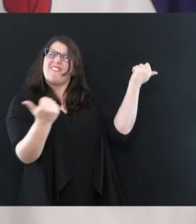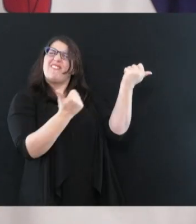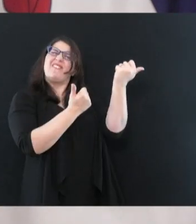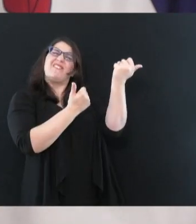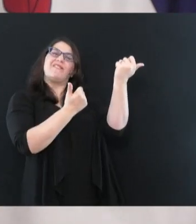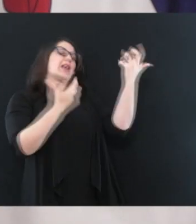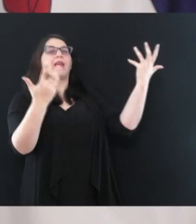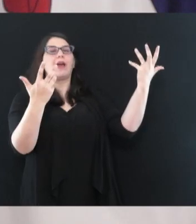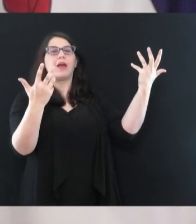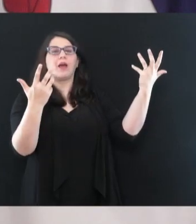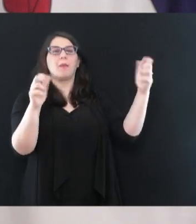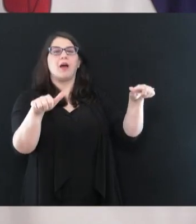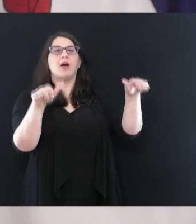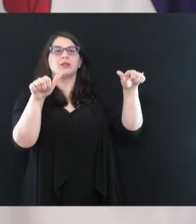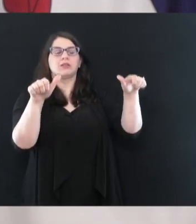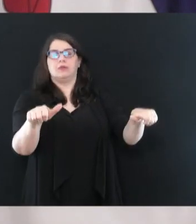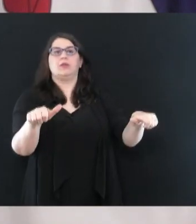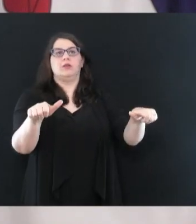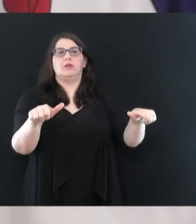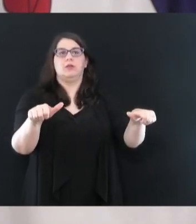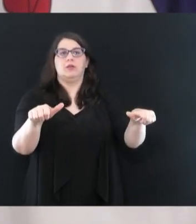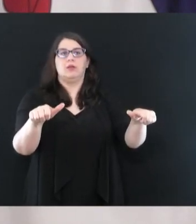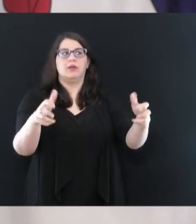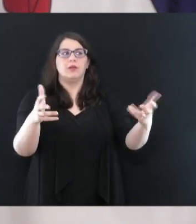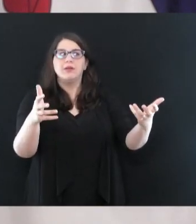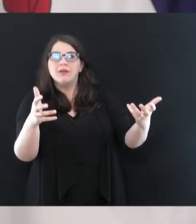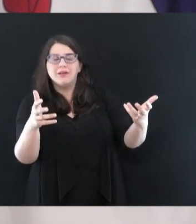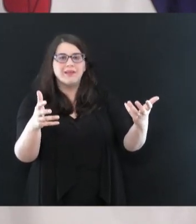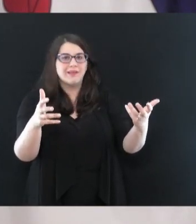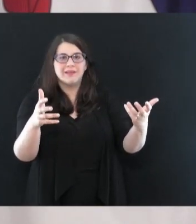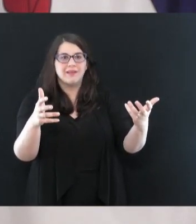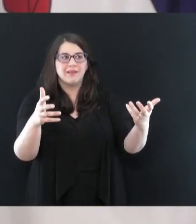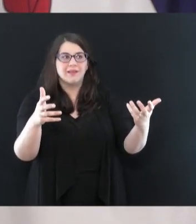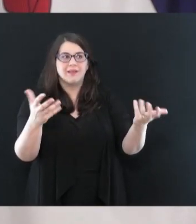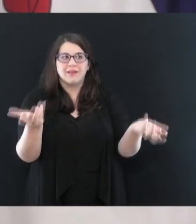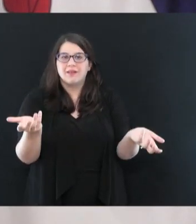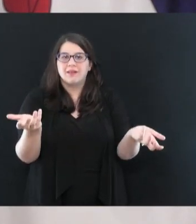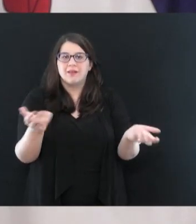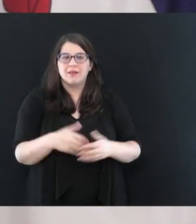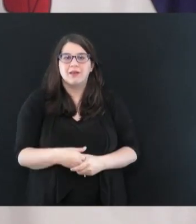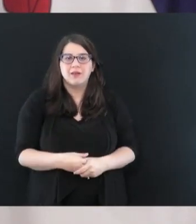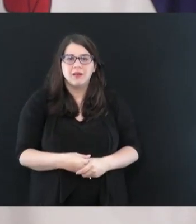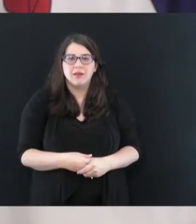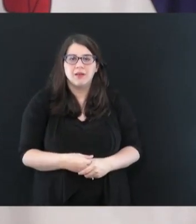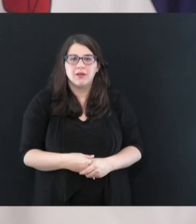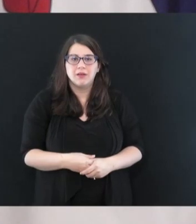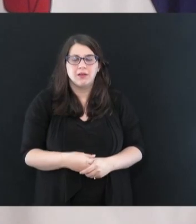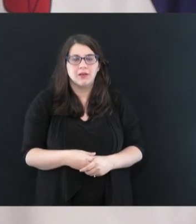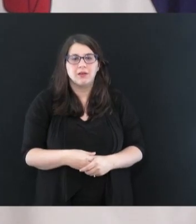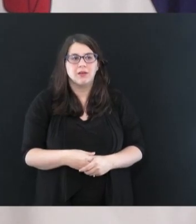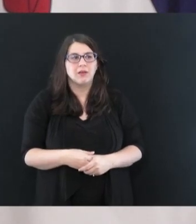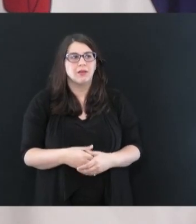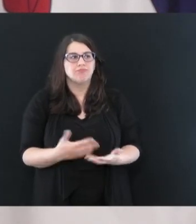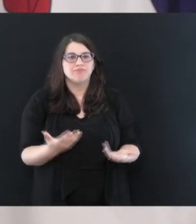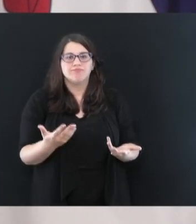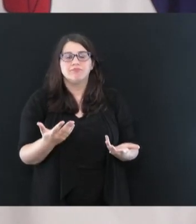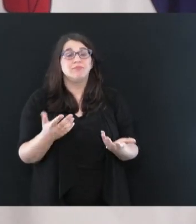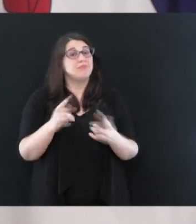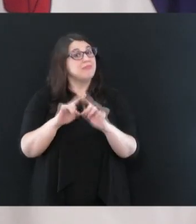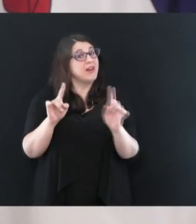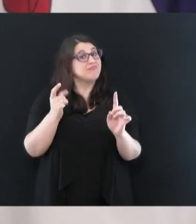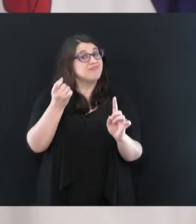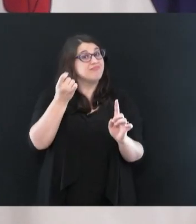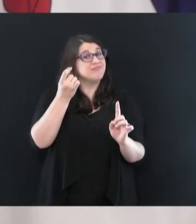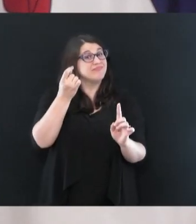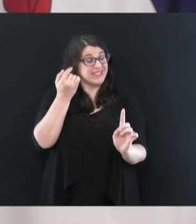that is capable of us to be able to do. Now, in that, you're going to have